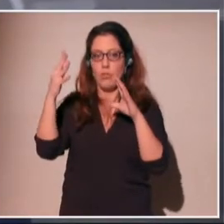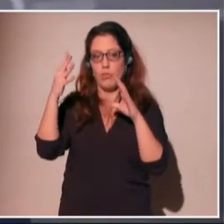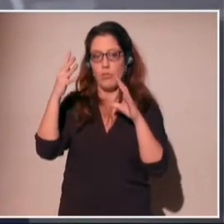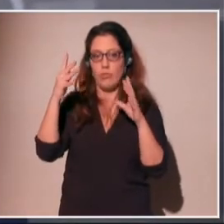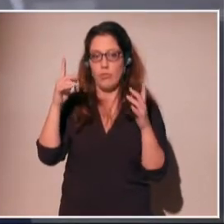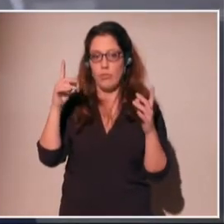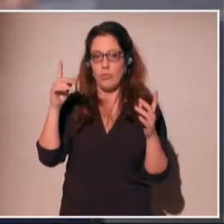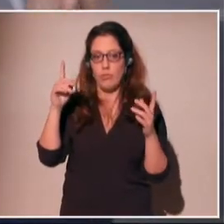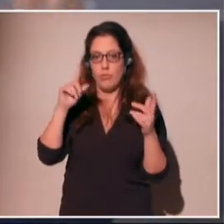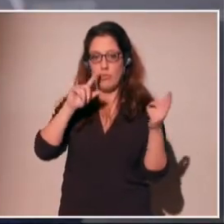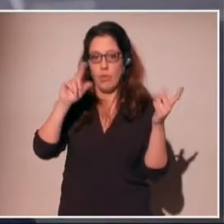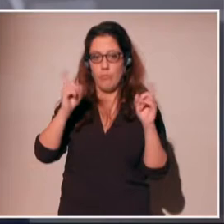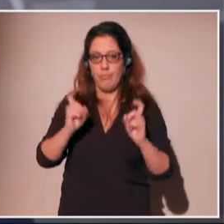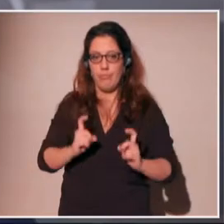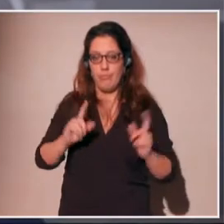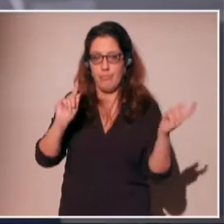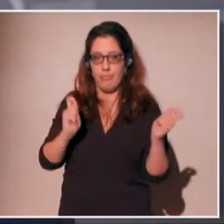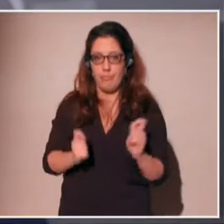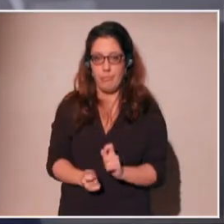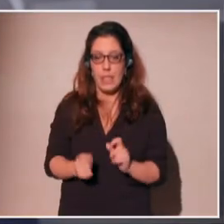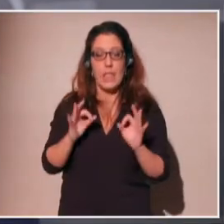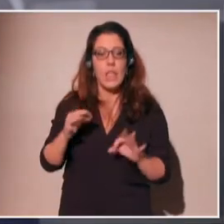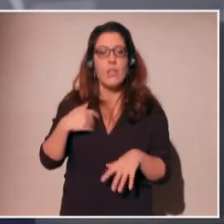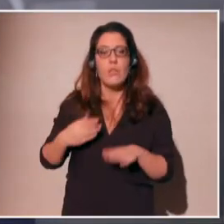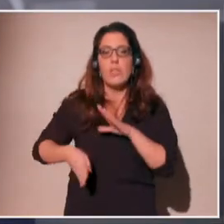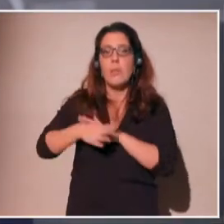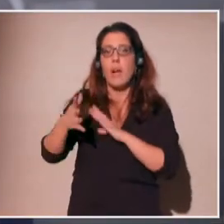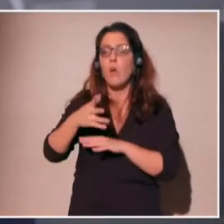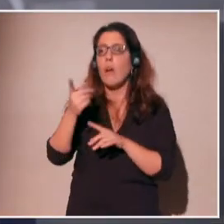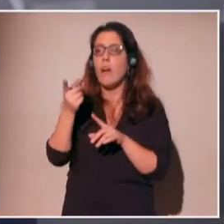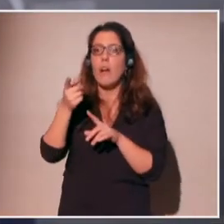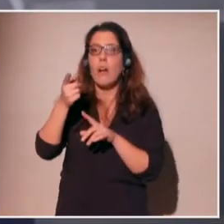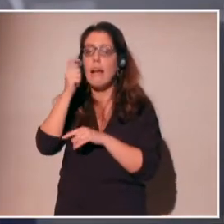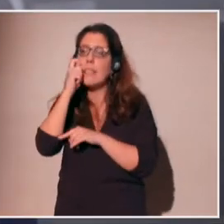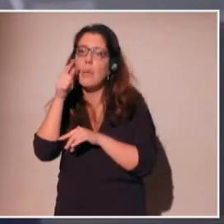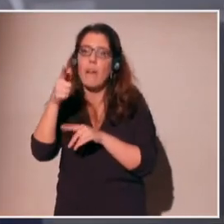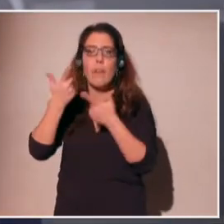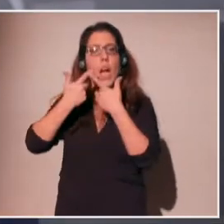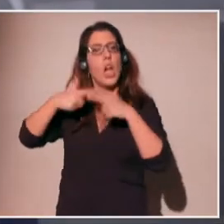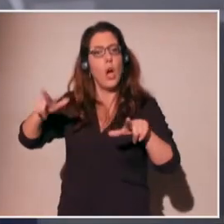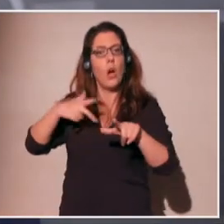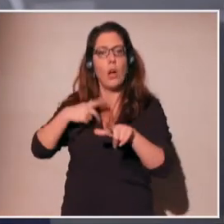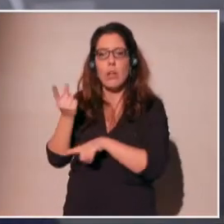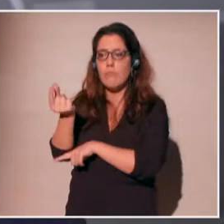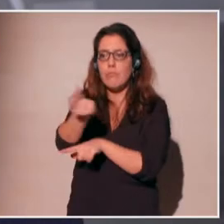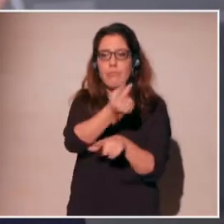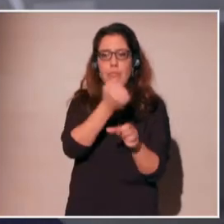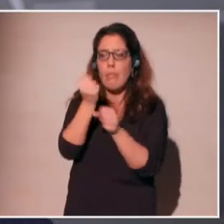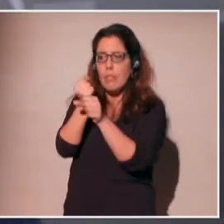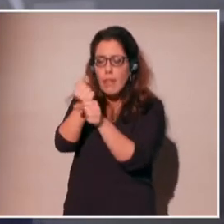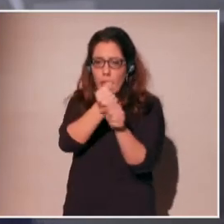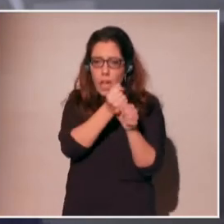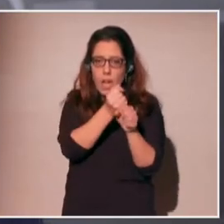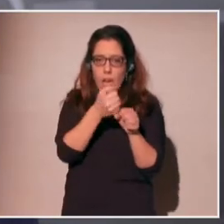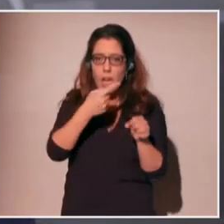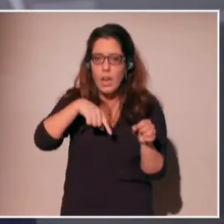scientists. And we decided to automatize a lot of our work. And why now we've got a productivity with far beyond